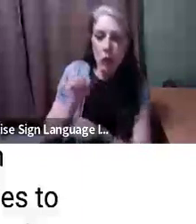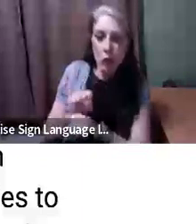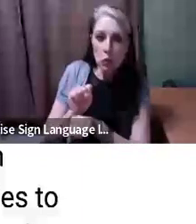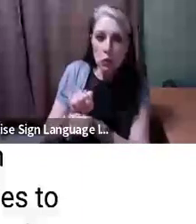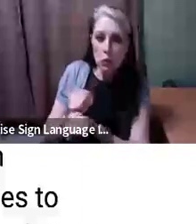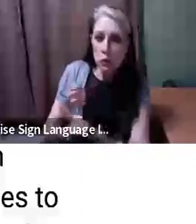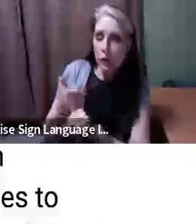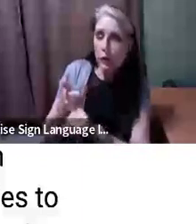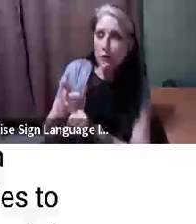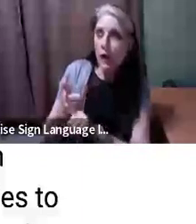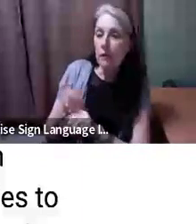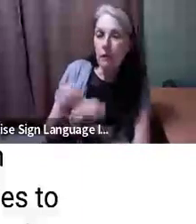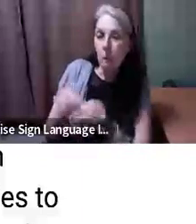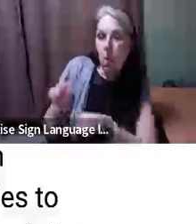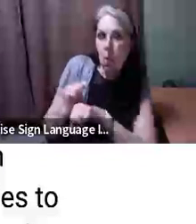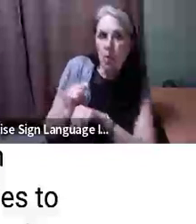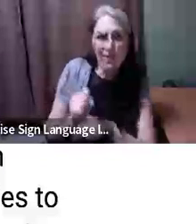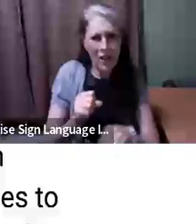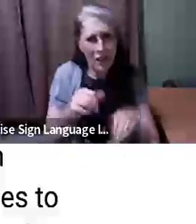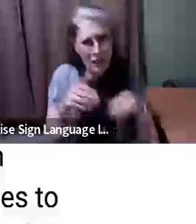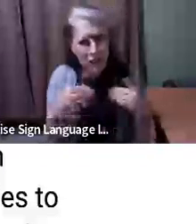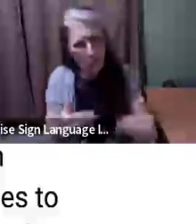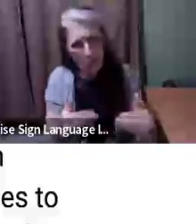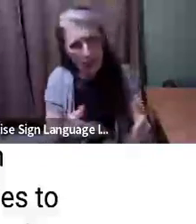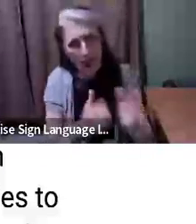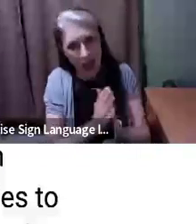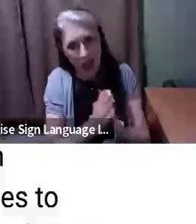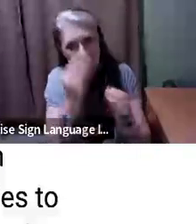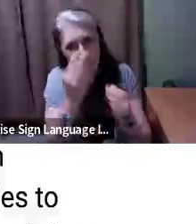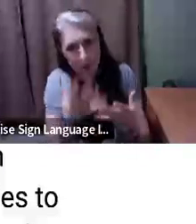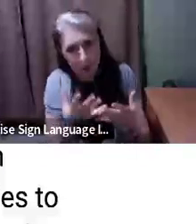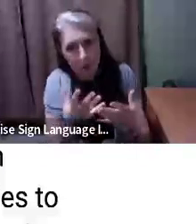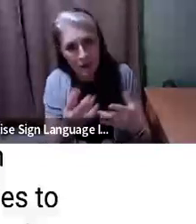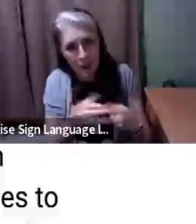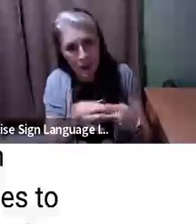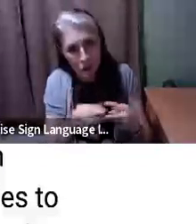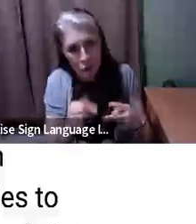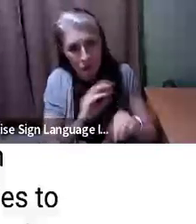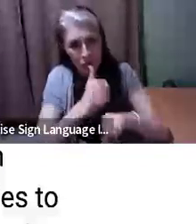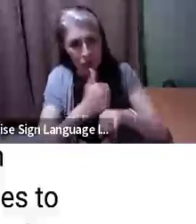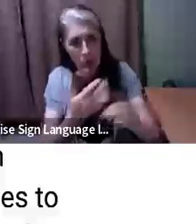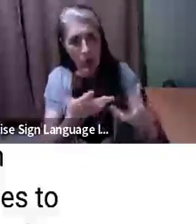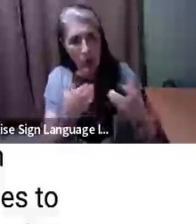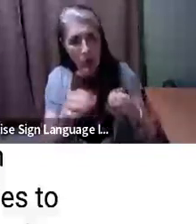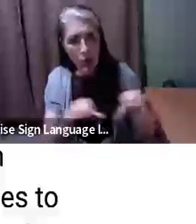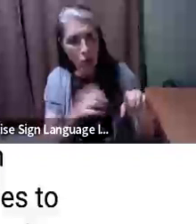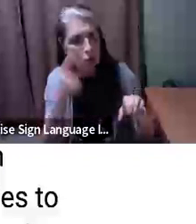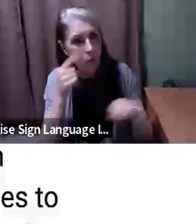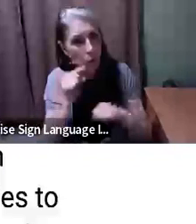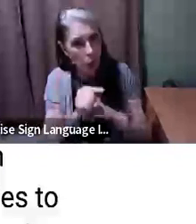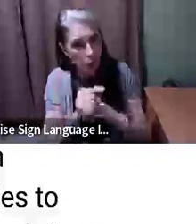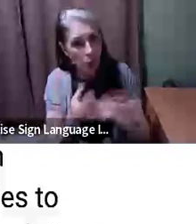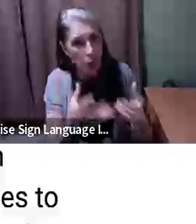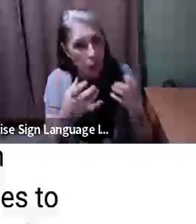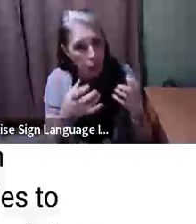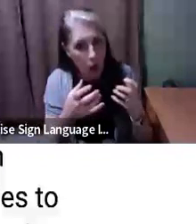versus the first, please ask us for this information in alternative formats. We want to do this for you.